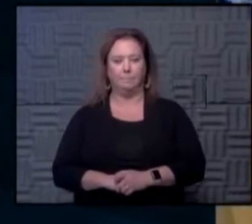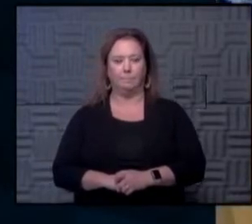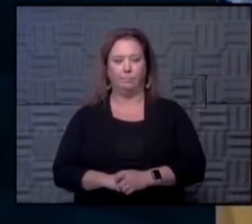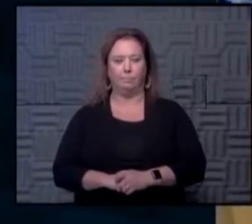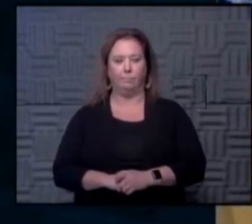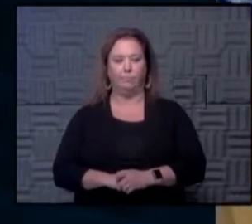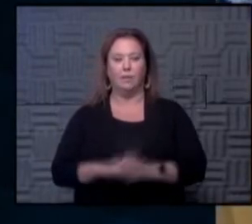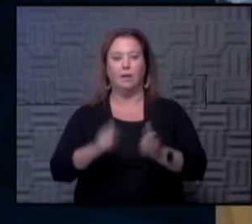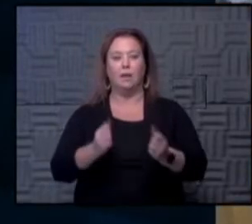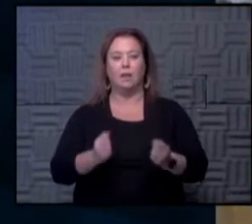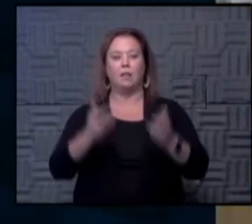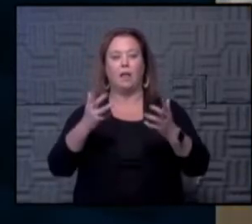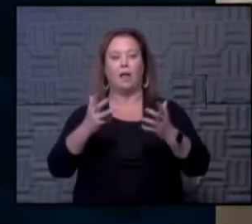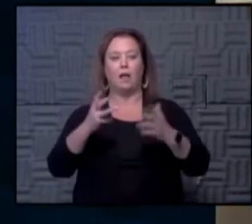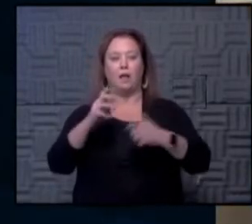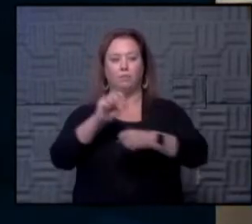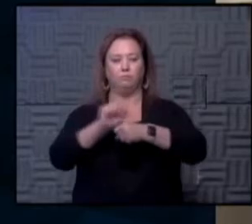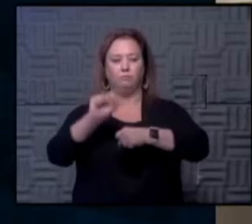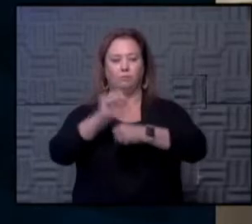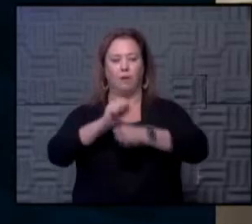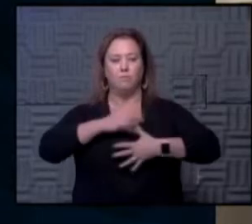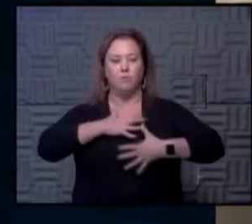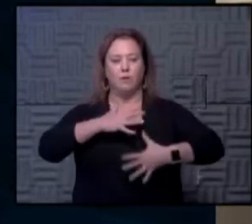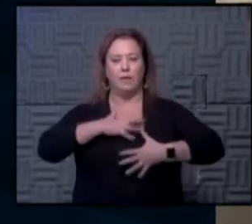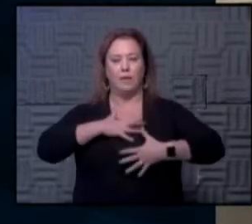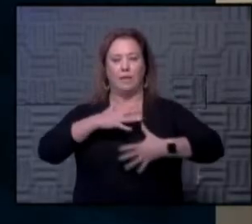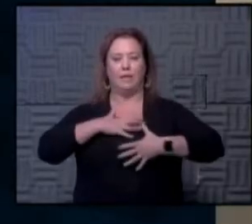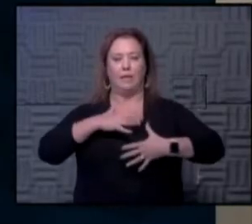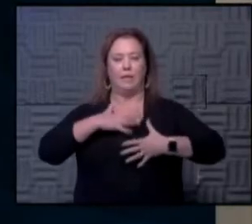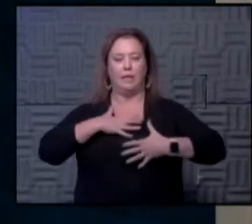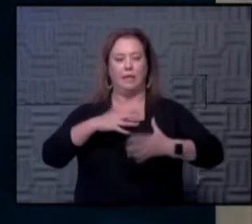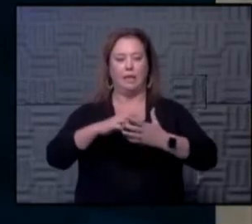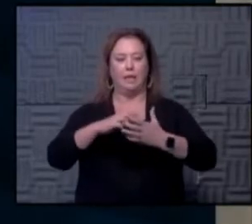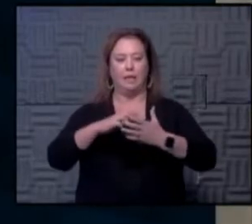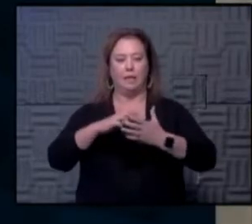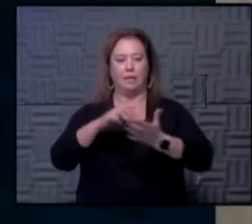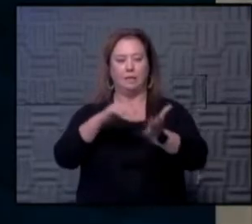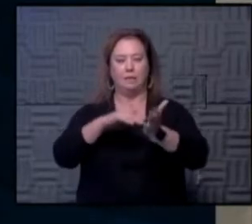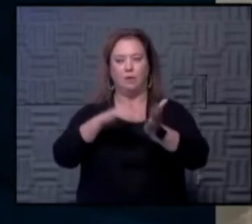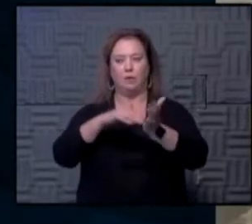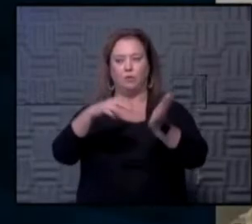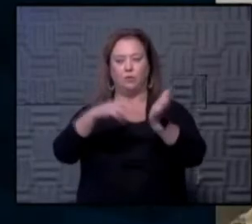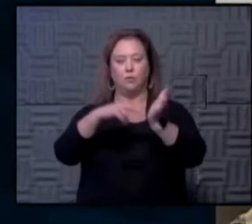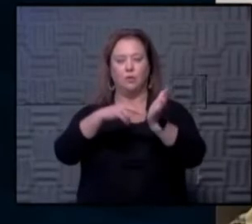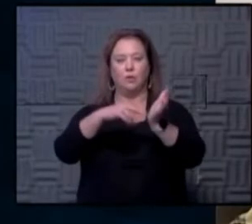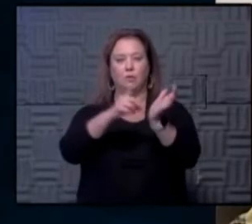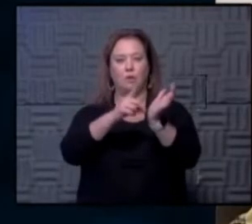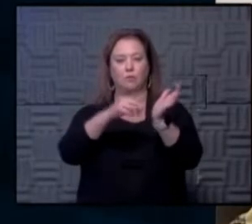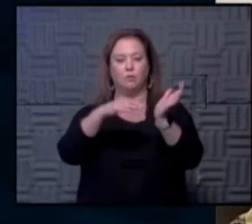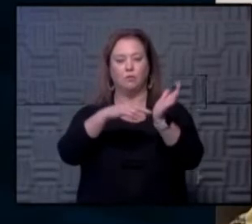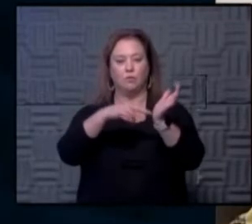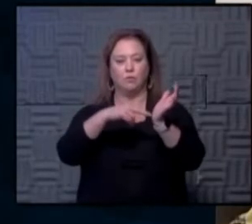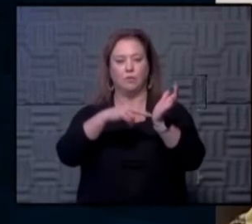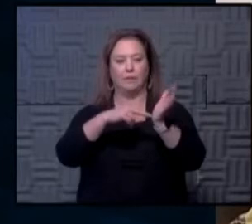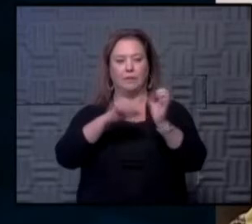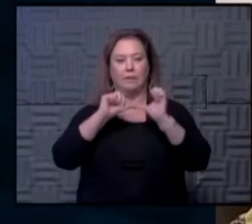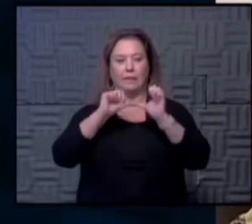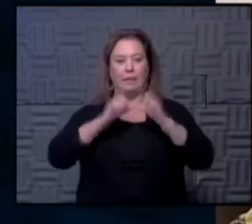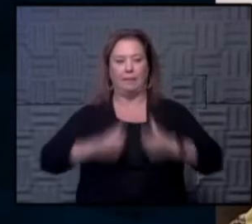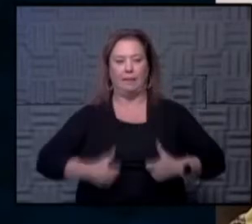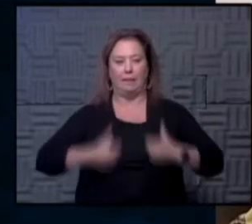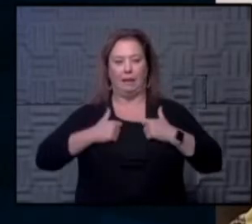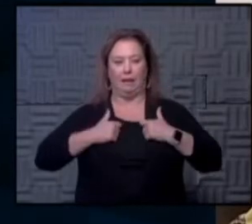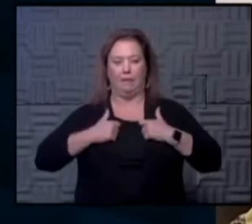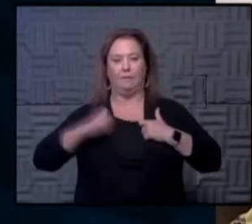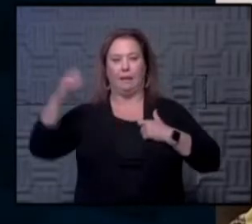an inordinate amount of labor and man hours and doctors and nurses to keep me alive and